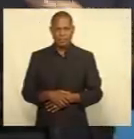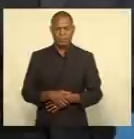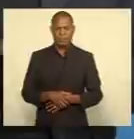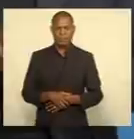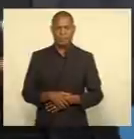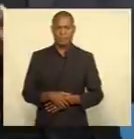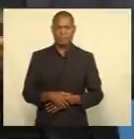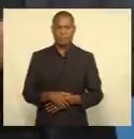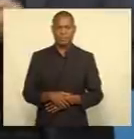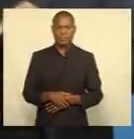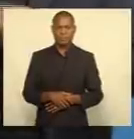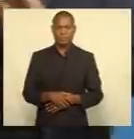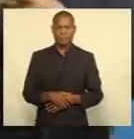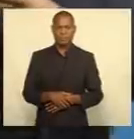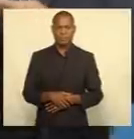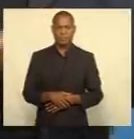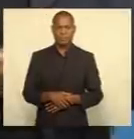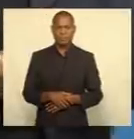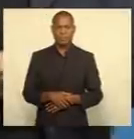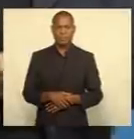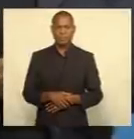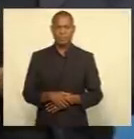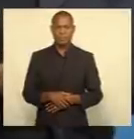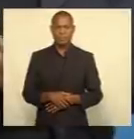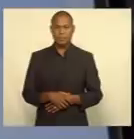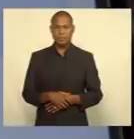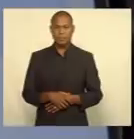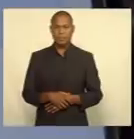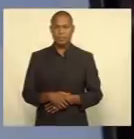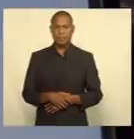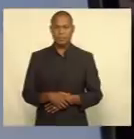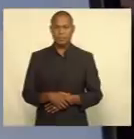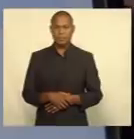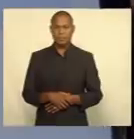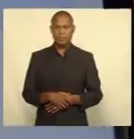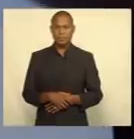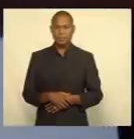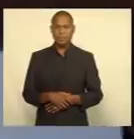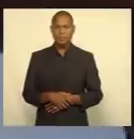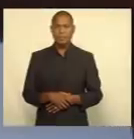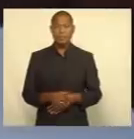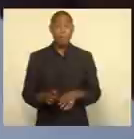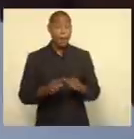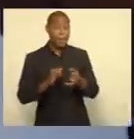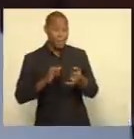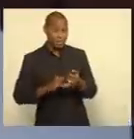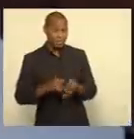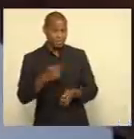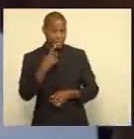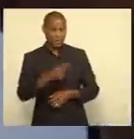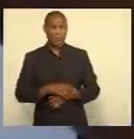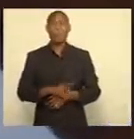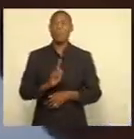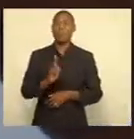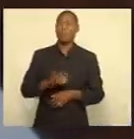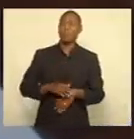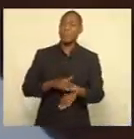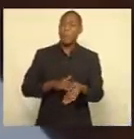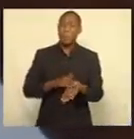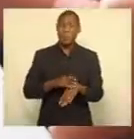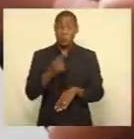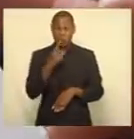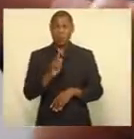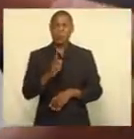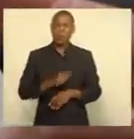other phones, hey, there was a person who was in close proximity to you. Dr. Fong reveals the Bluetooth feature on her smartphone had been turned